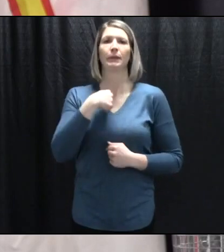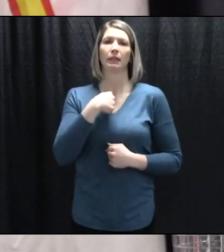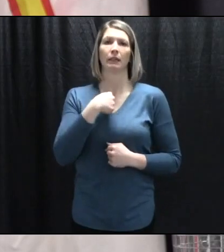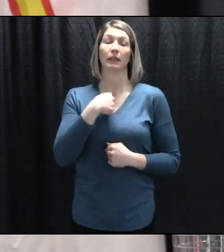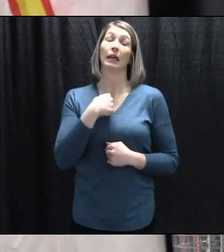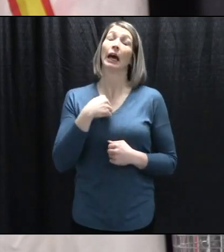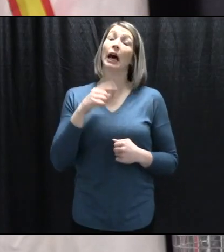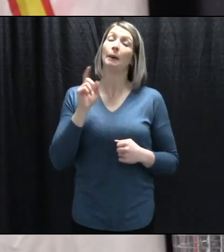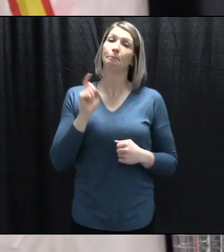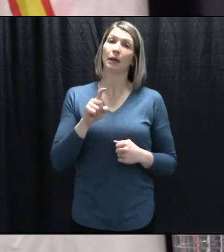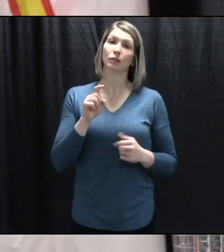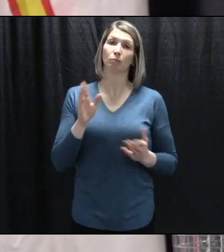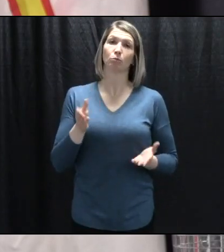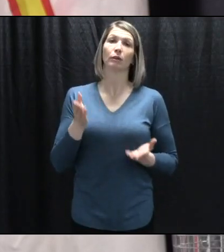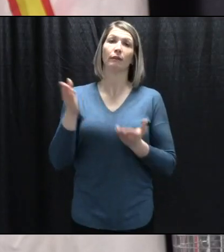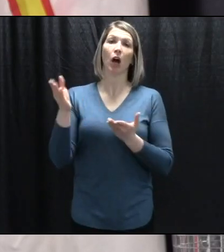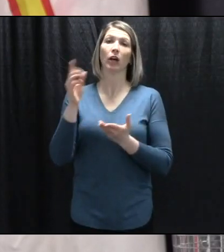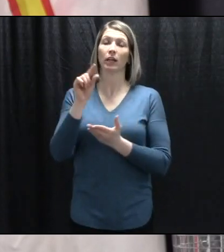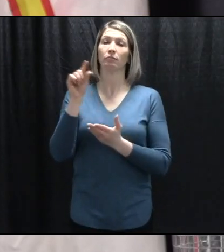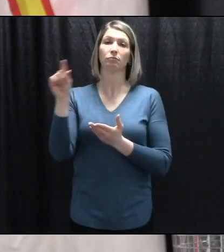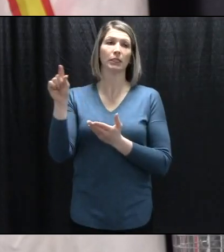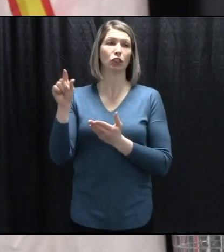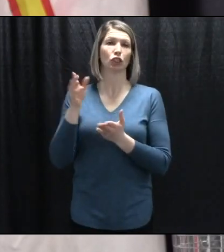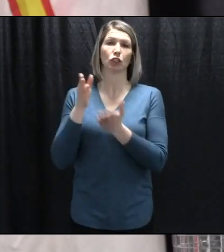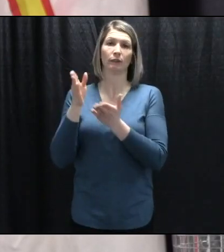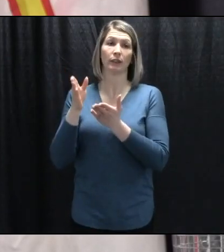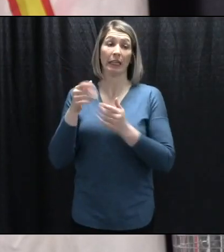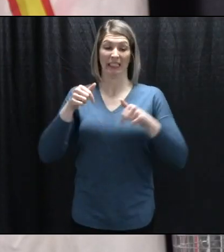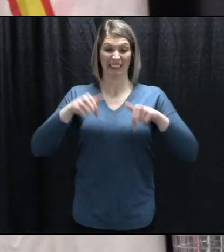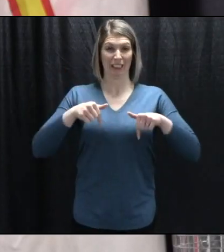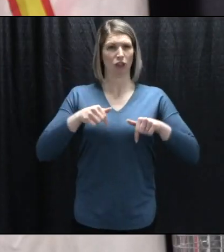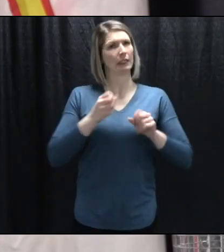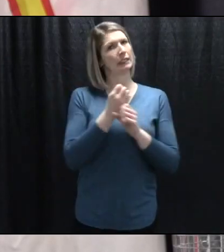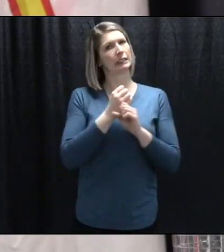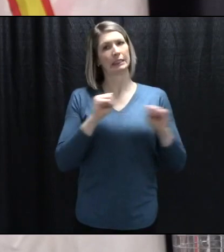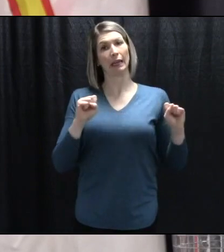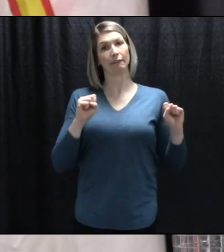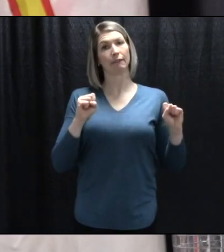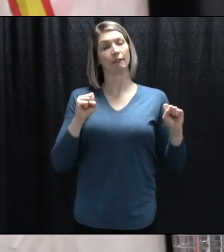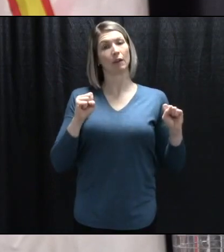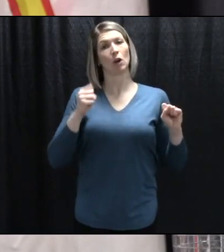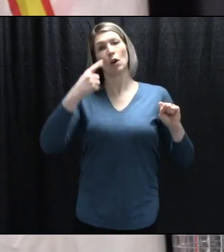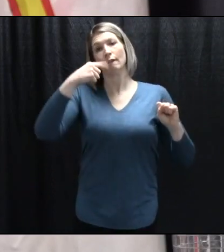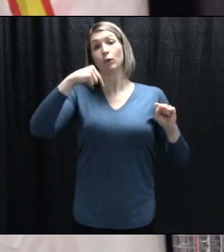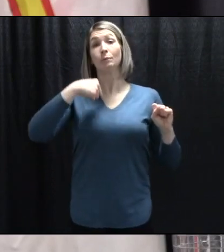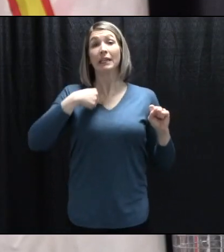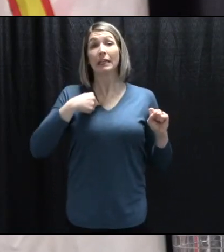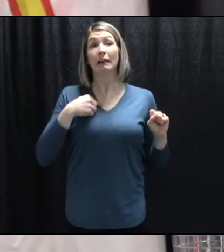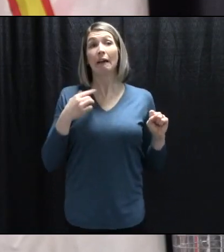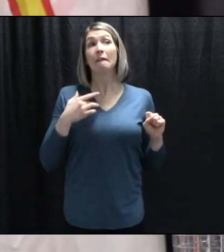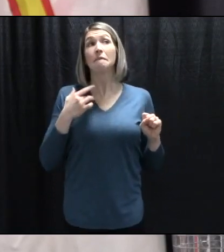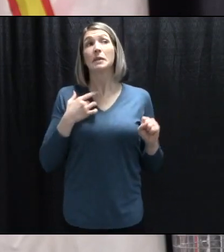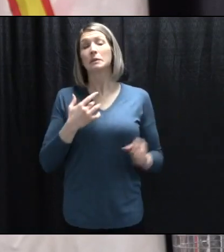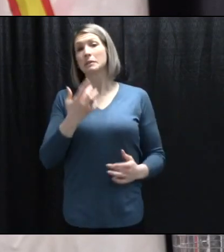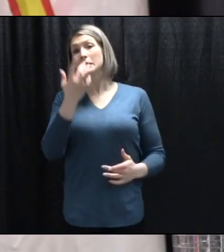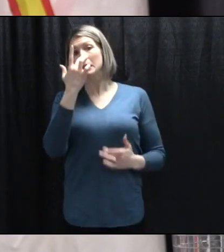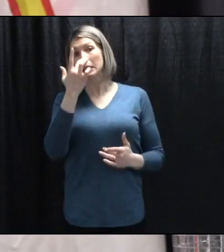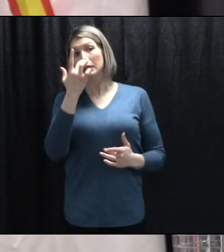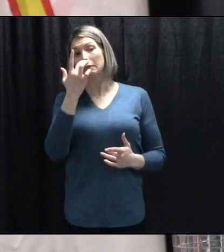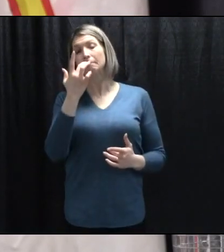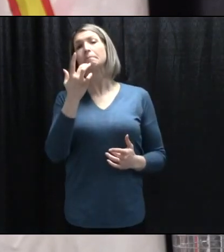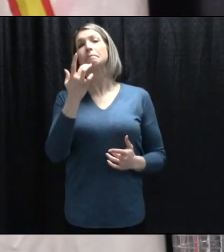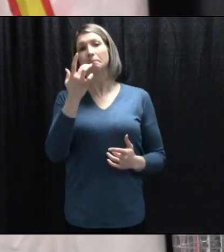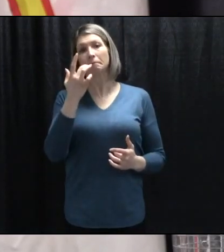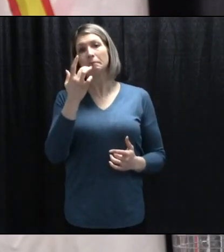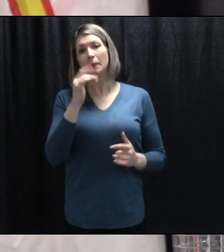that we provide. So as we work together in what is a very safe environment. So for me, I guess if I was feeling symptoms, I would